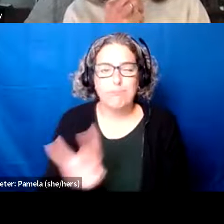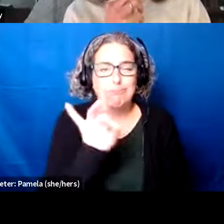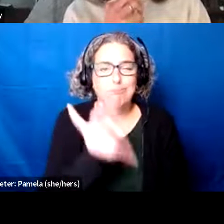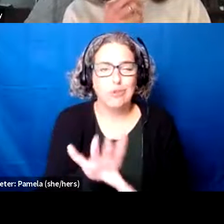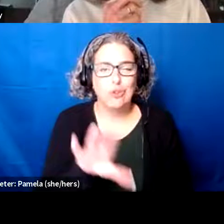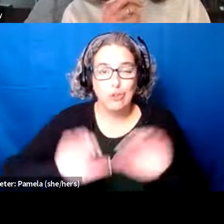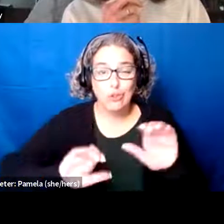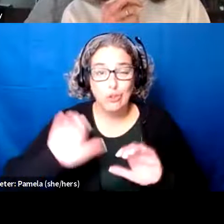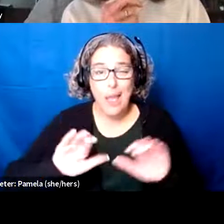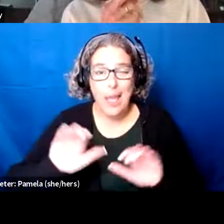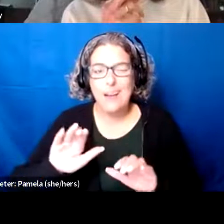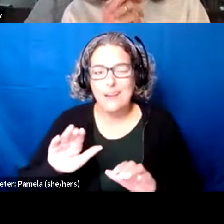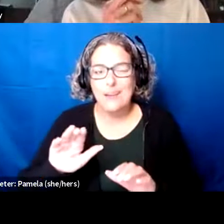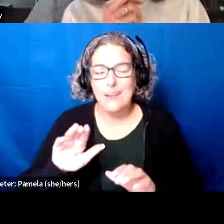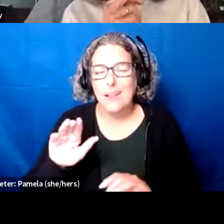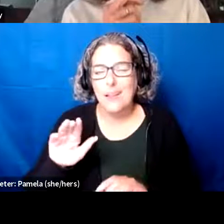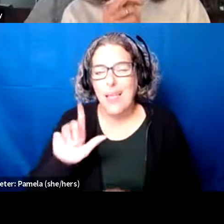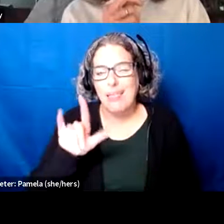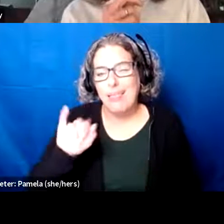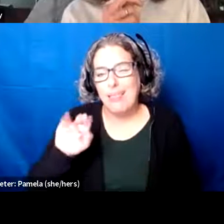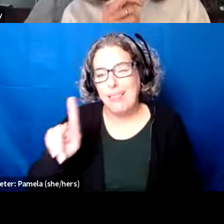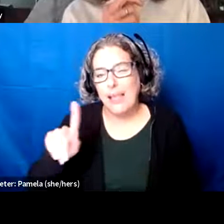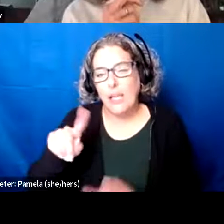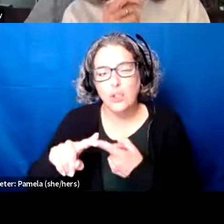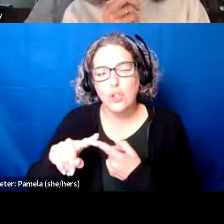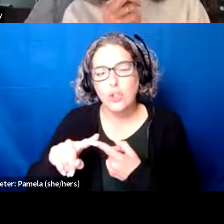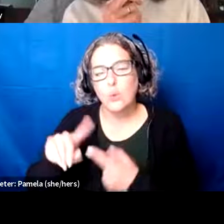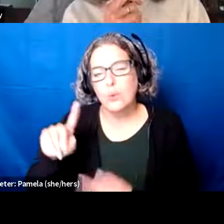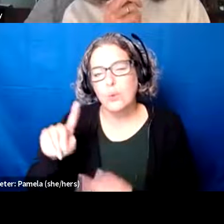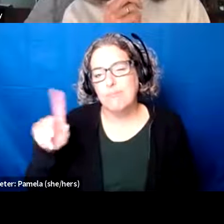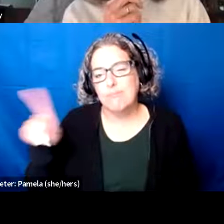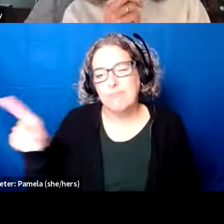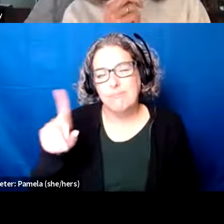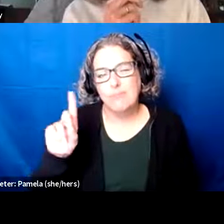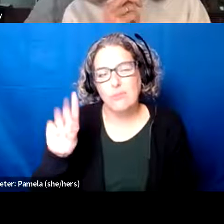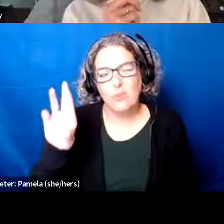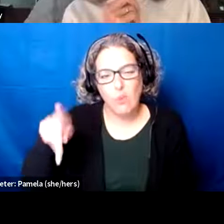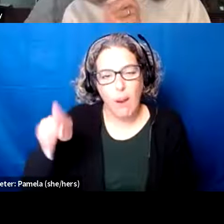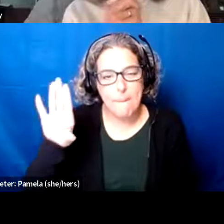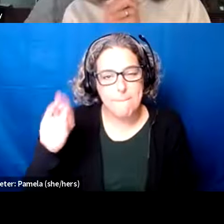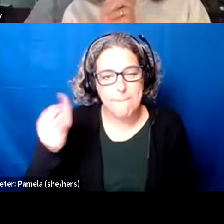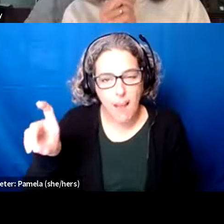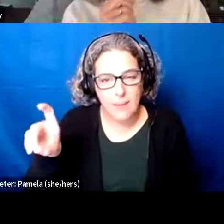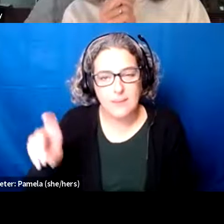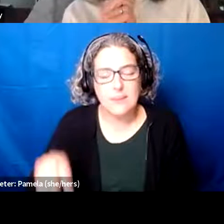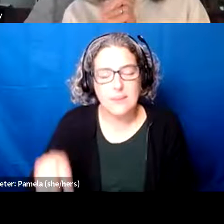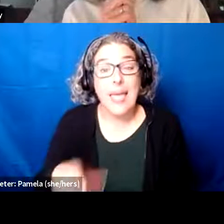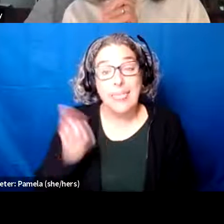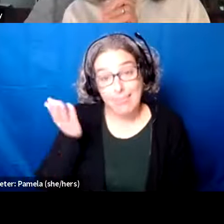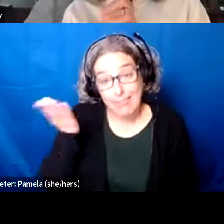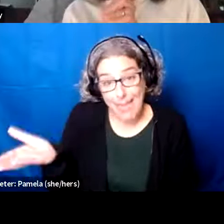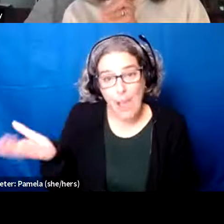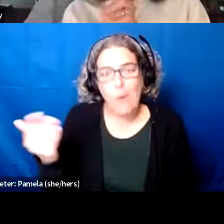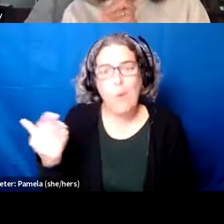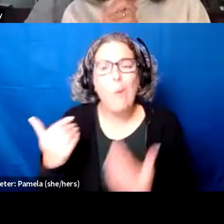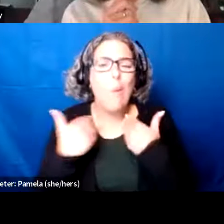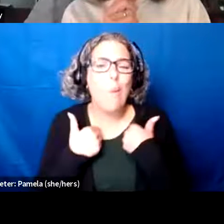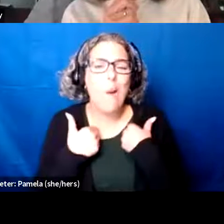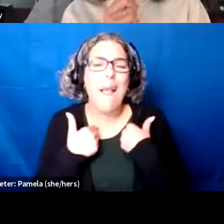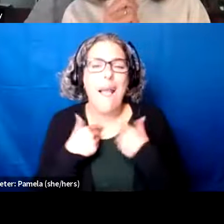chat, we have a list of keystrokes for Zoom for anybody